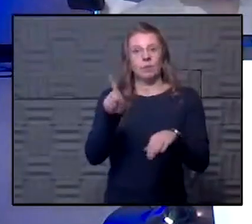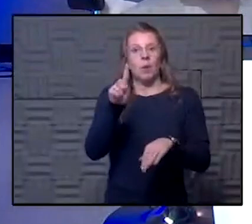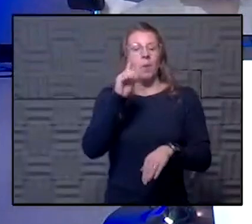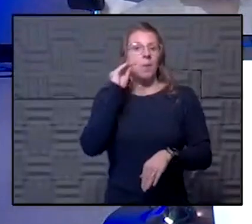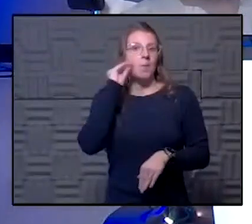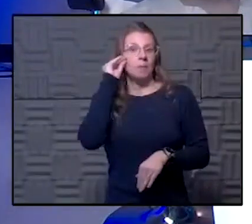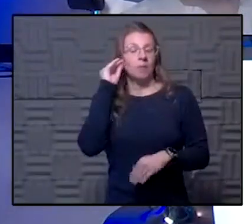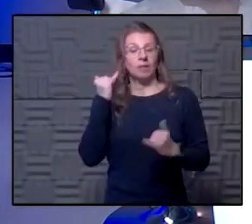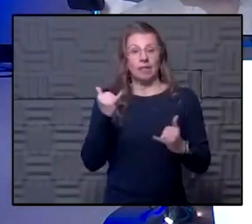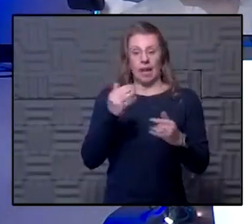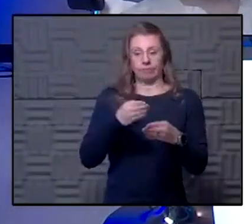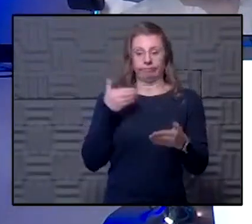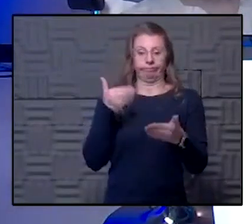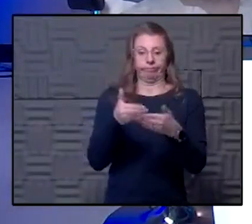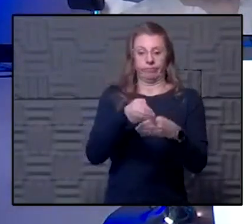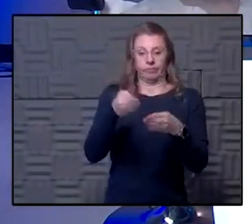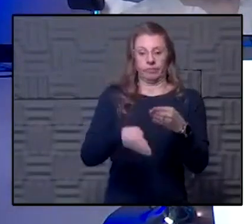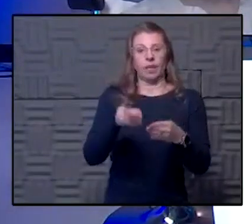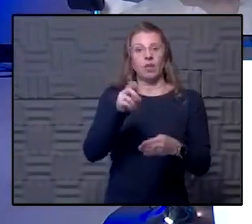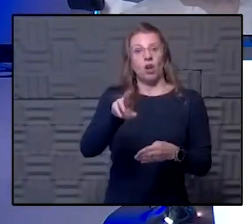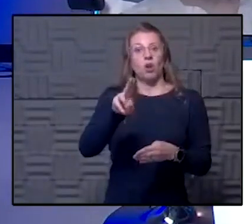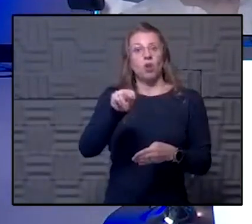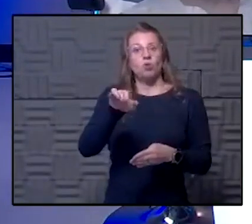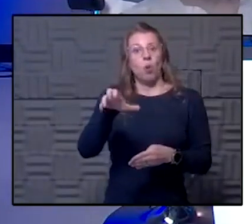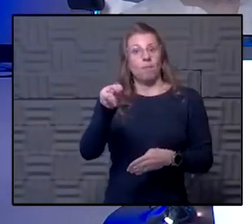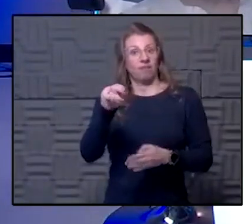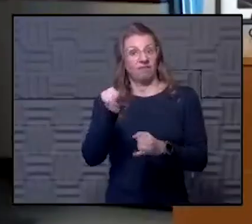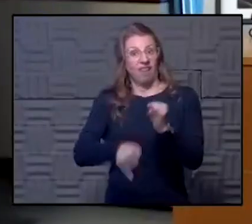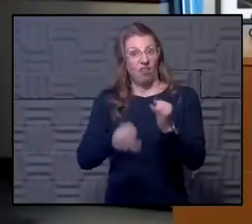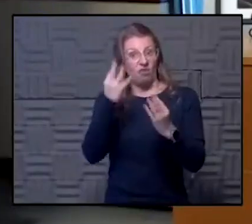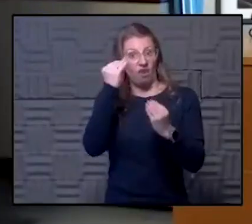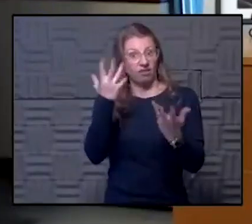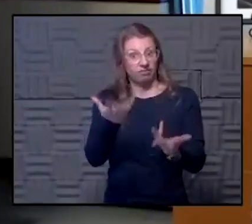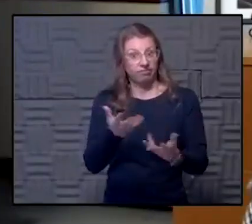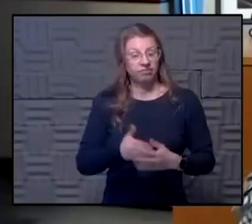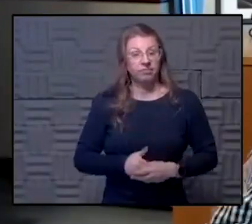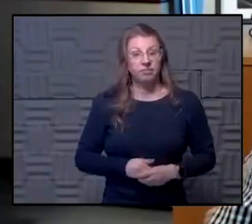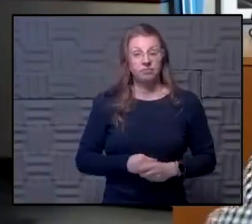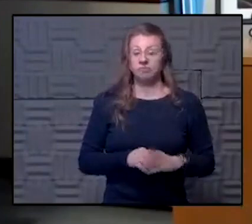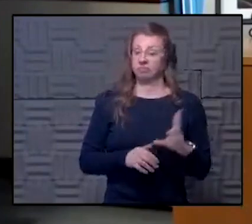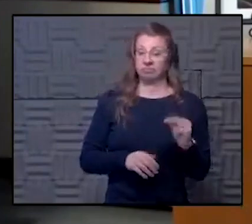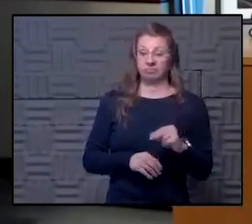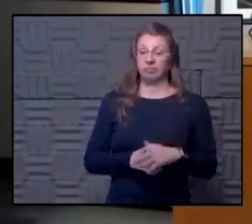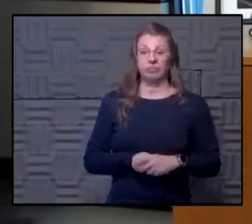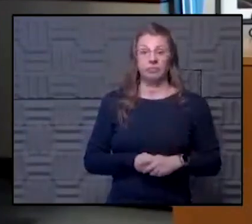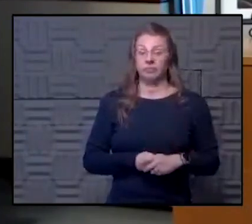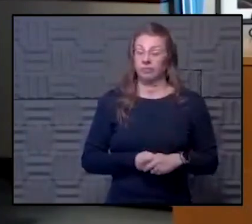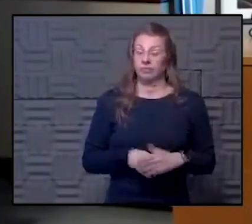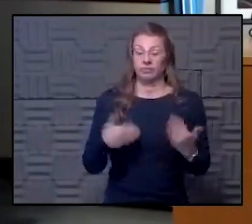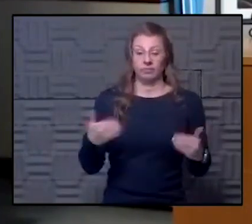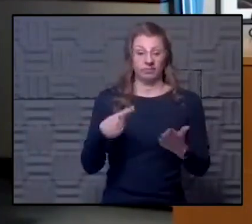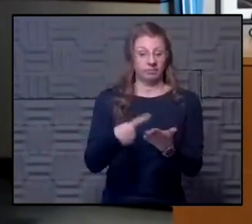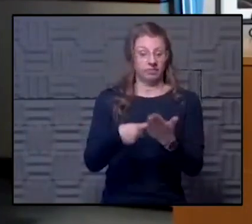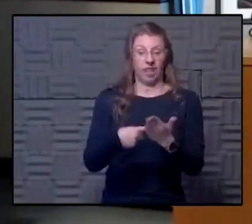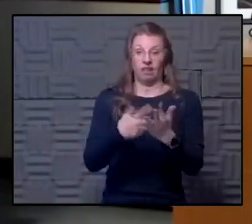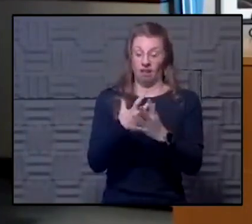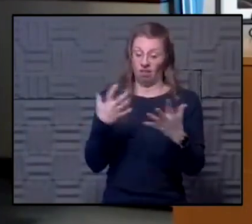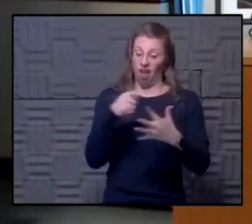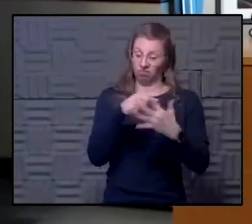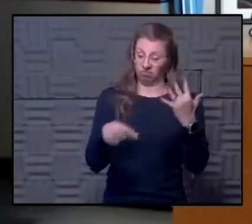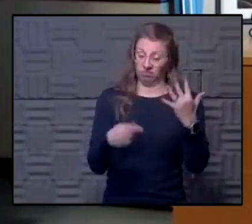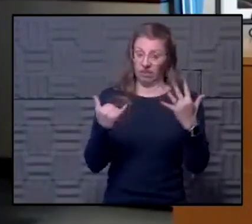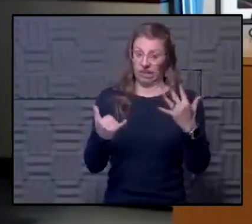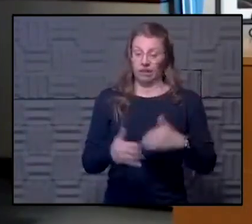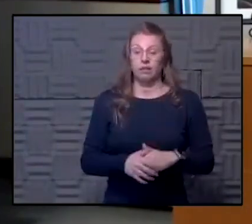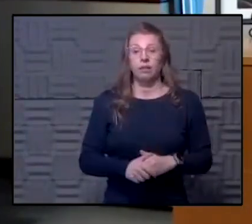So, as we wrap up today, Dr. Norman, any final thoughts? No, we've really covered a lot of ground today. I guess what I